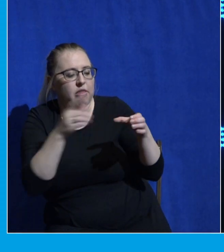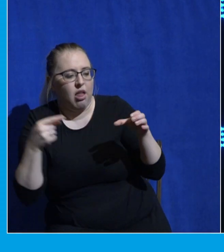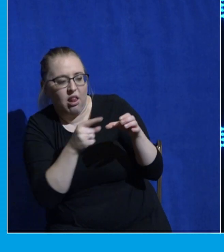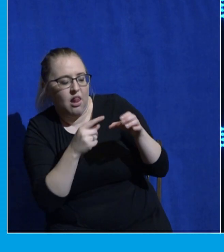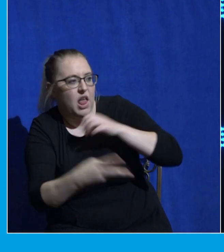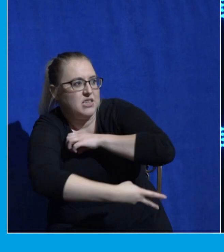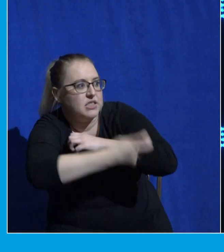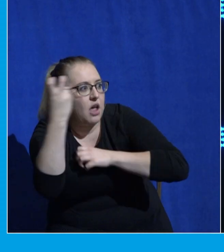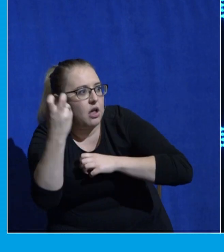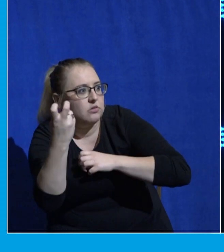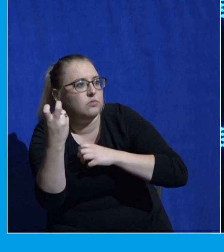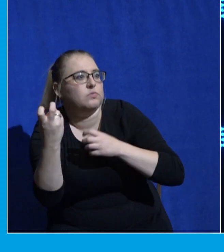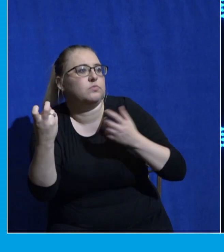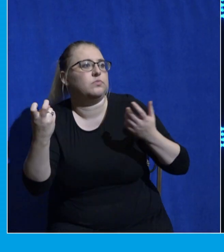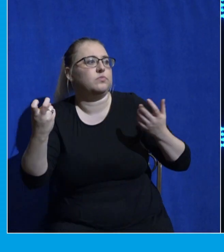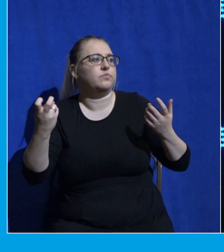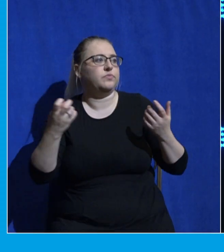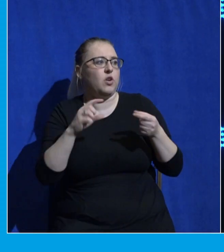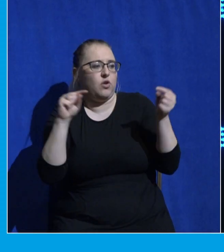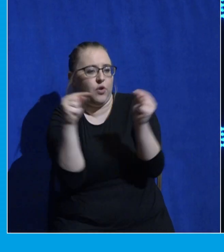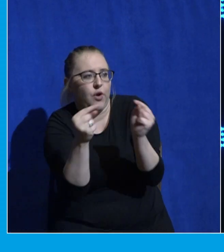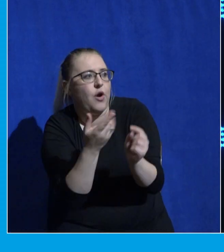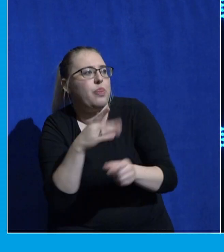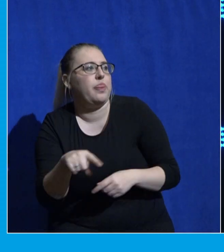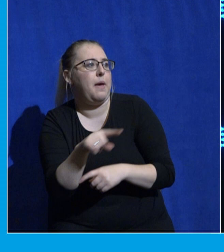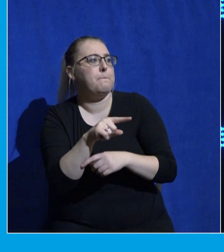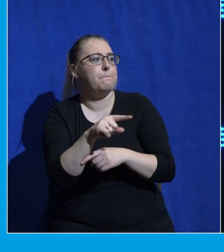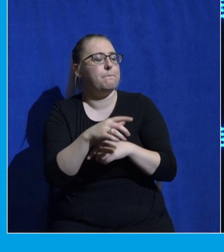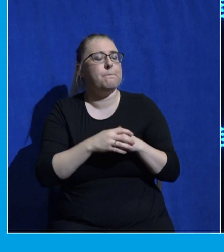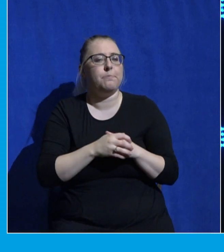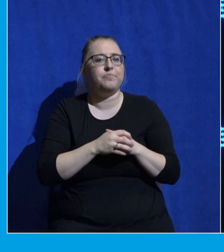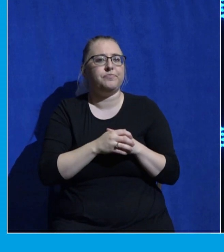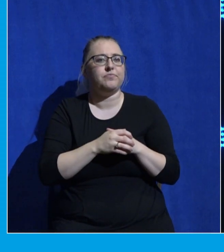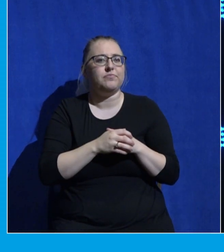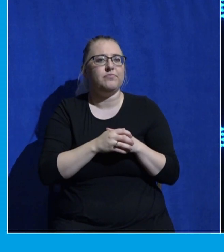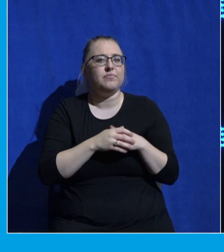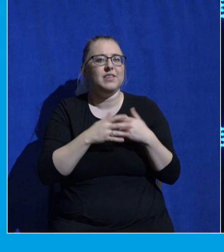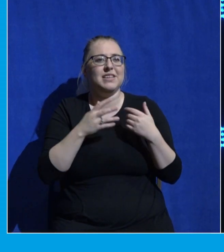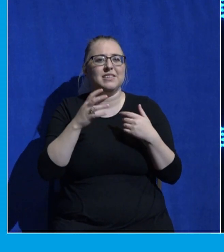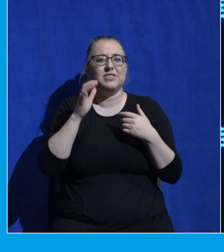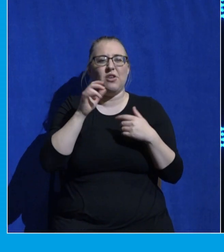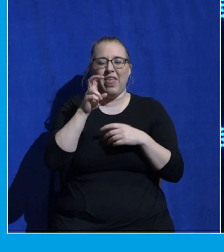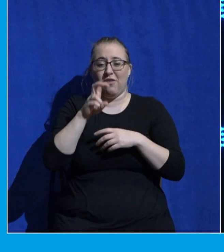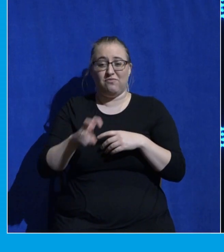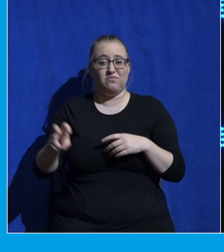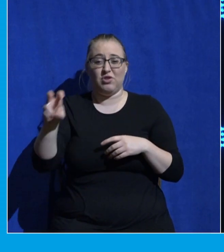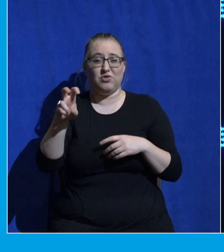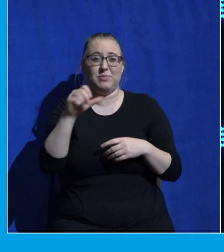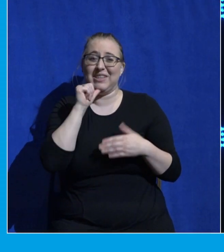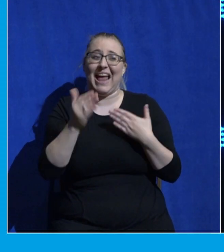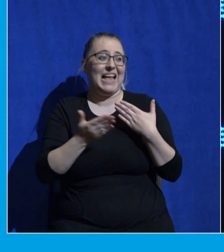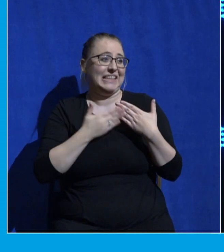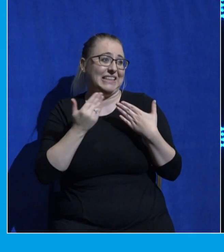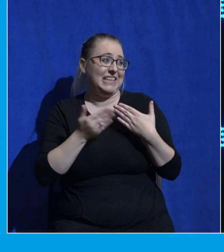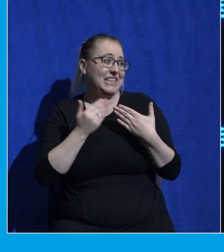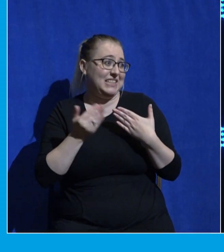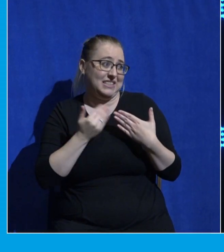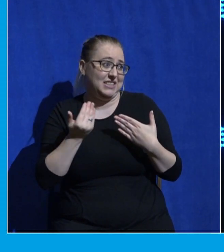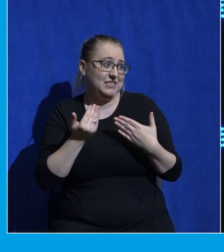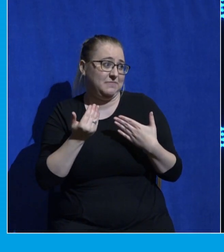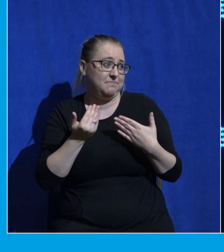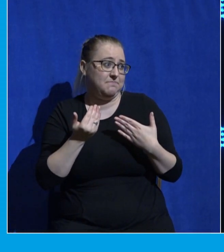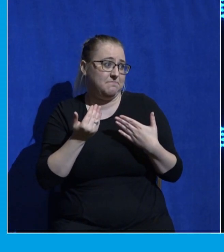would lie in wait, waiting to harm them and waiting to rob them. You see, this road trip wasn't a cakewalk, and there